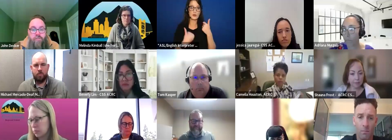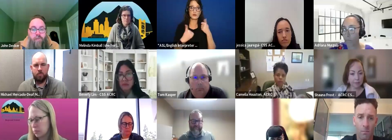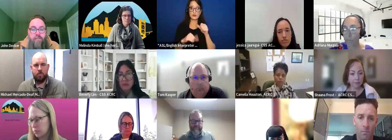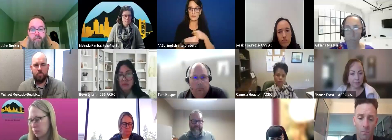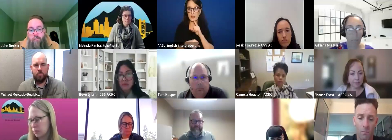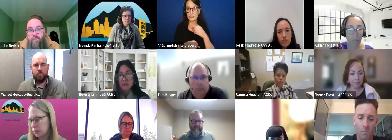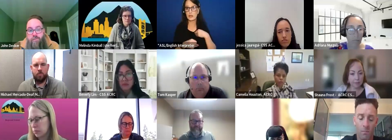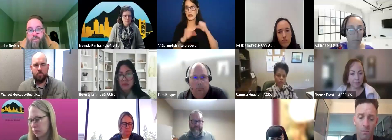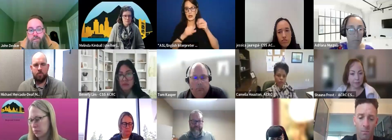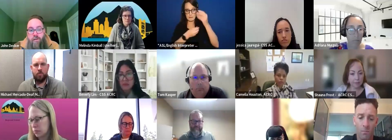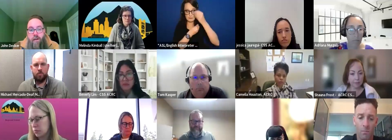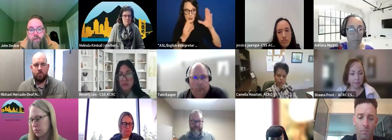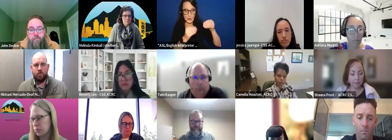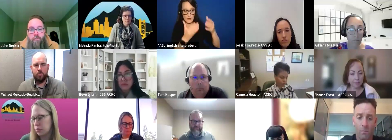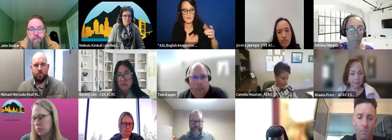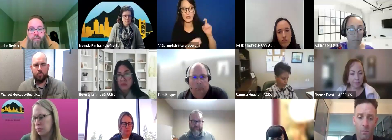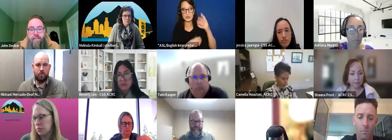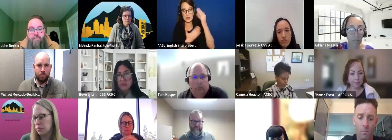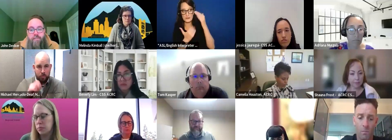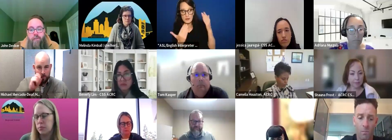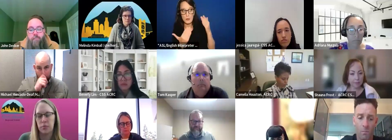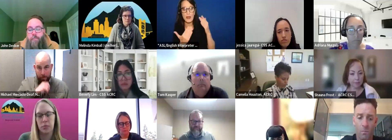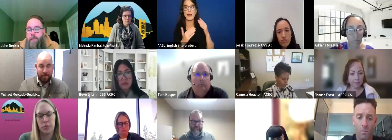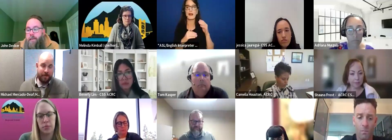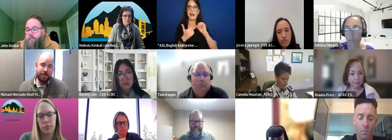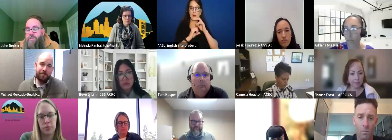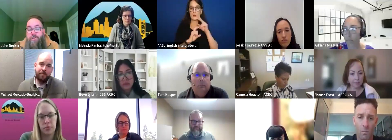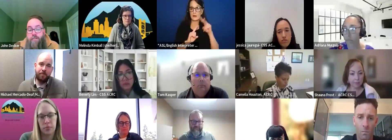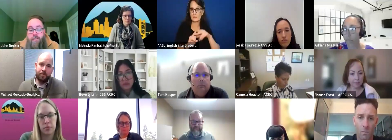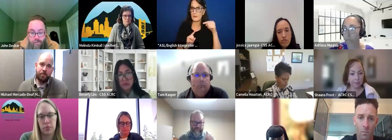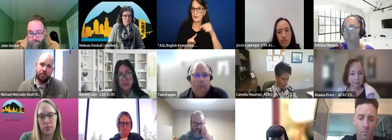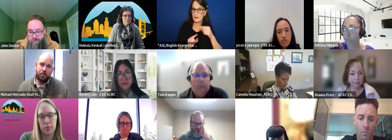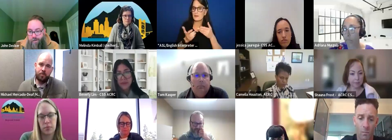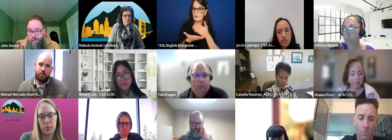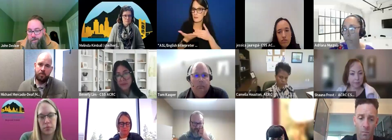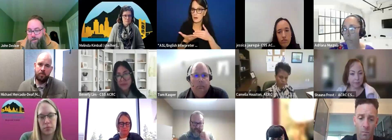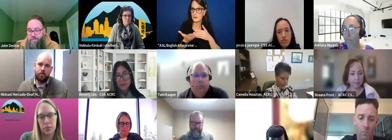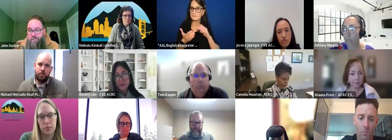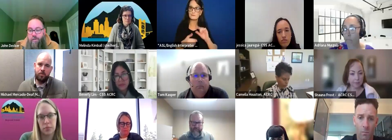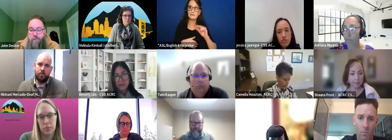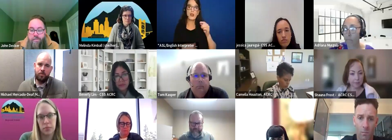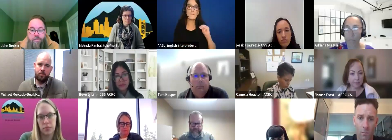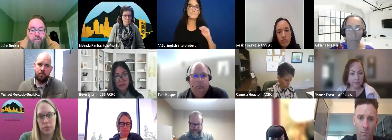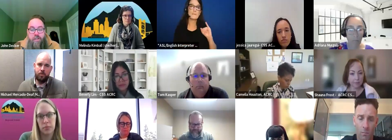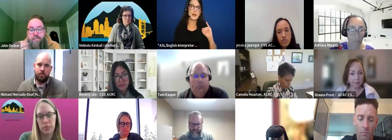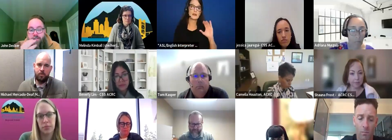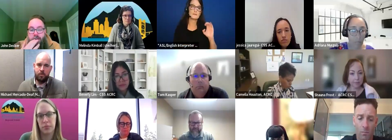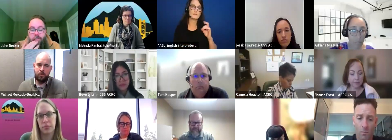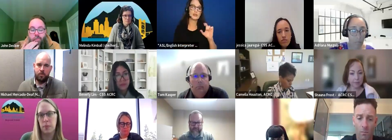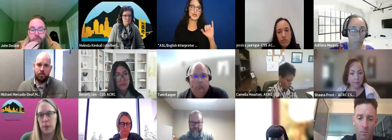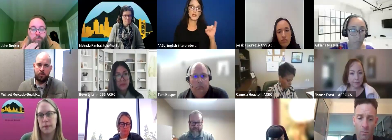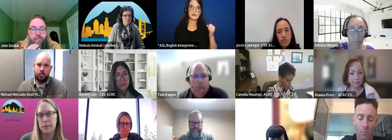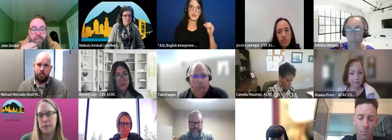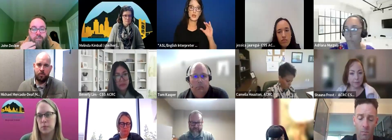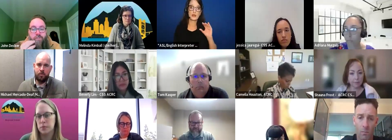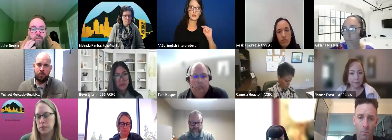about what to expect and to regional centers on how we're going to be implementing this aspect of it. Michelle Johnson, who's on, I don't know if she's on right now, but Michelle Johnson's on